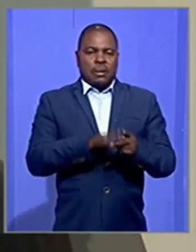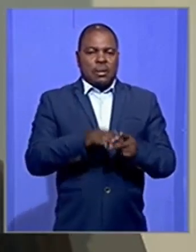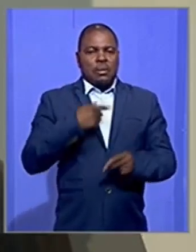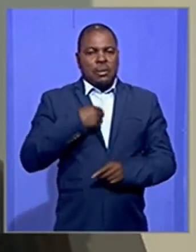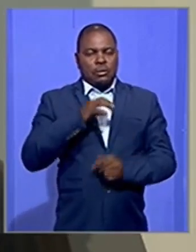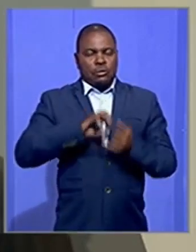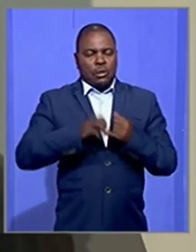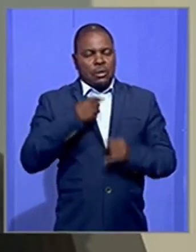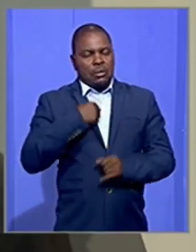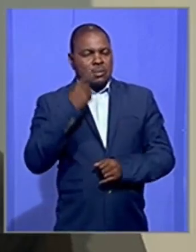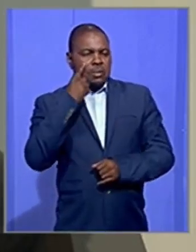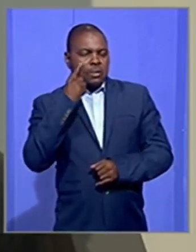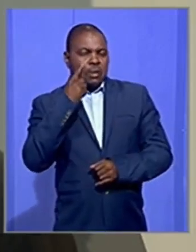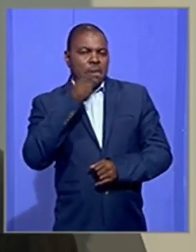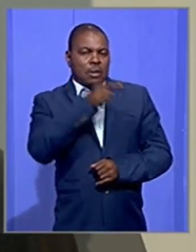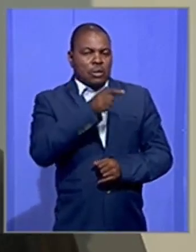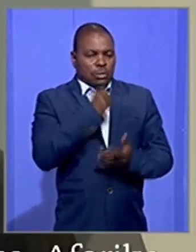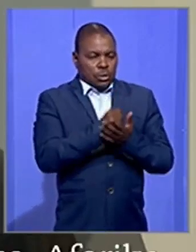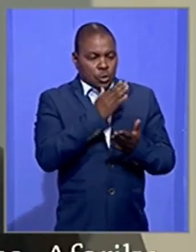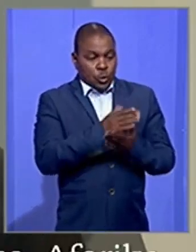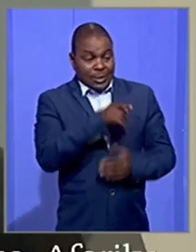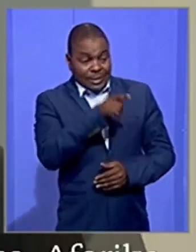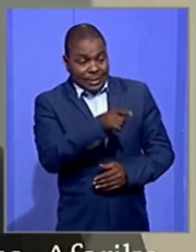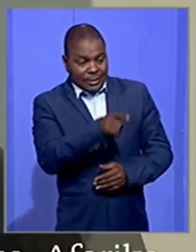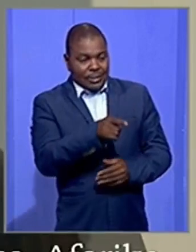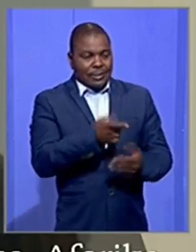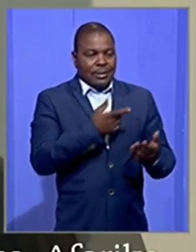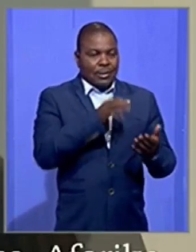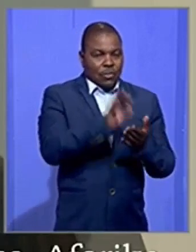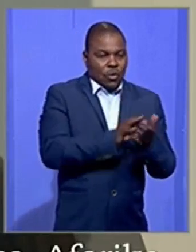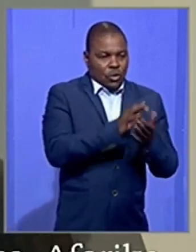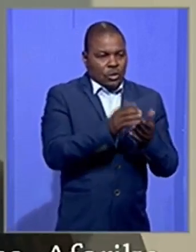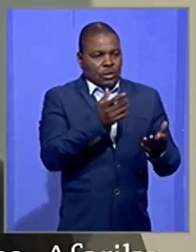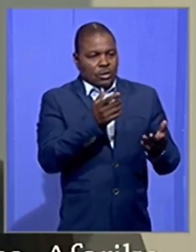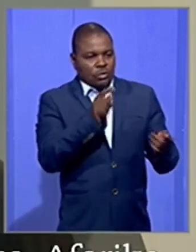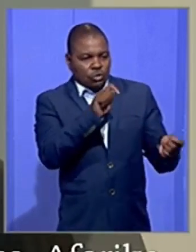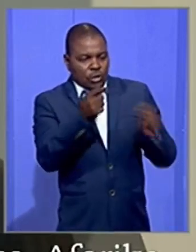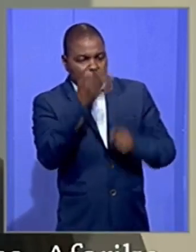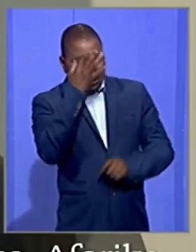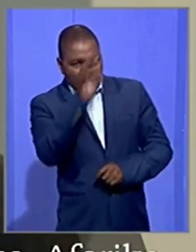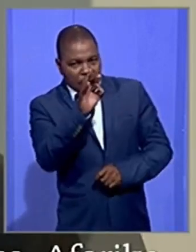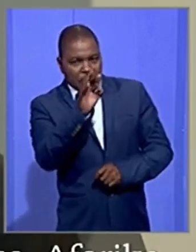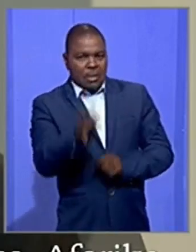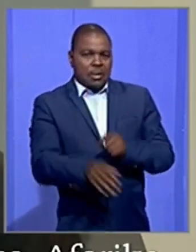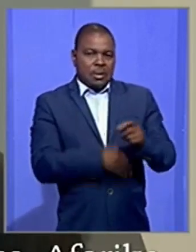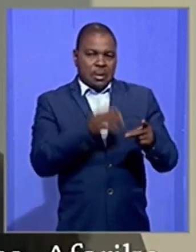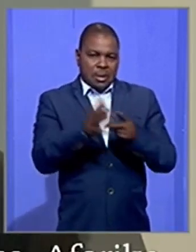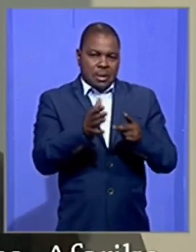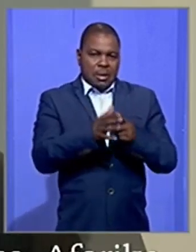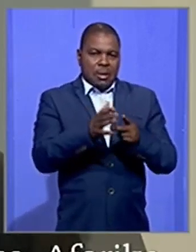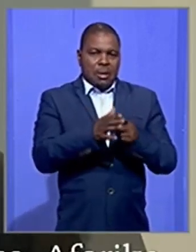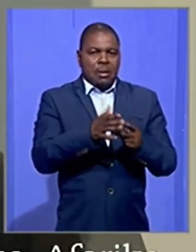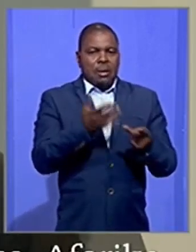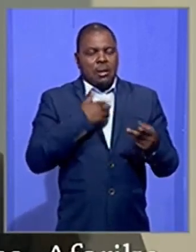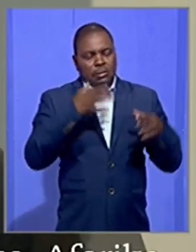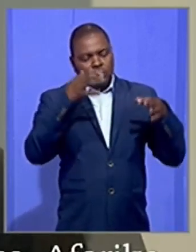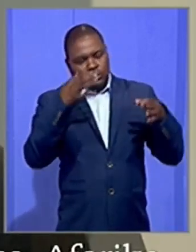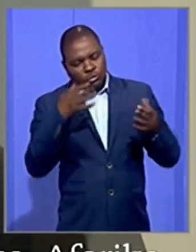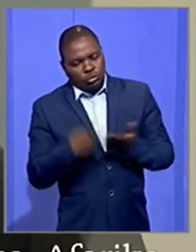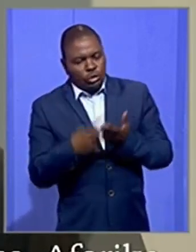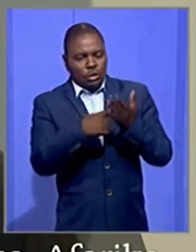year, precisely to address these issues of unconstitutional changes of government, and also subsumed in the